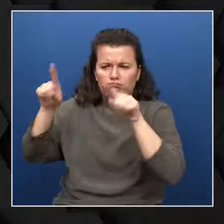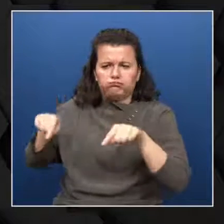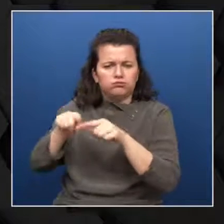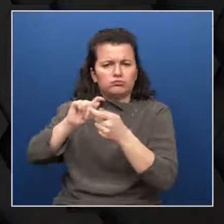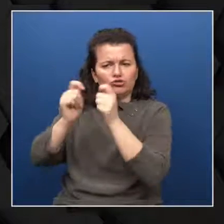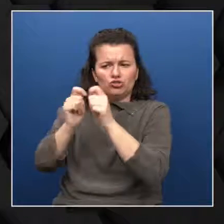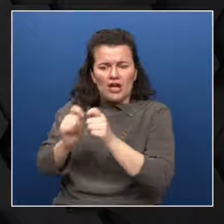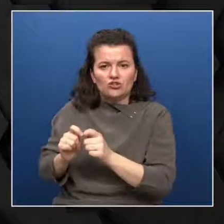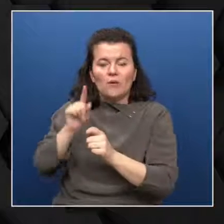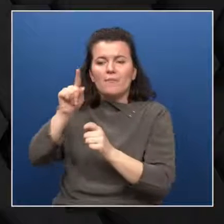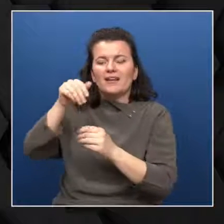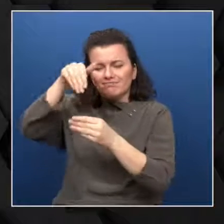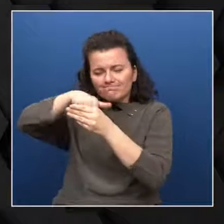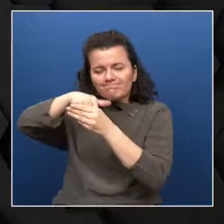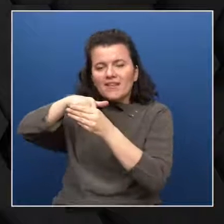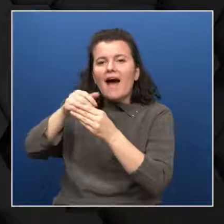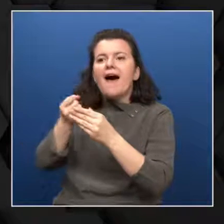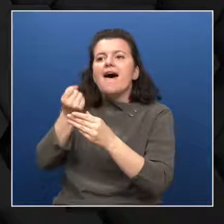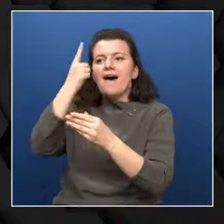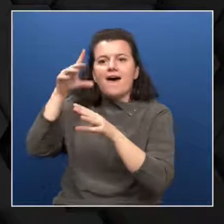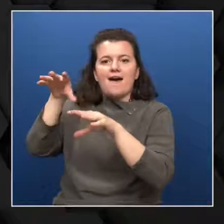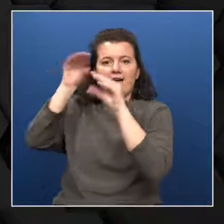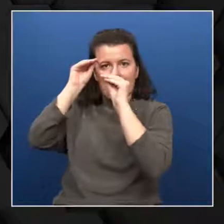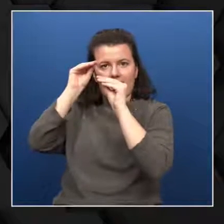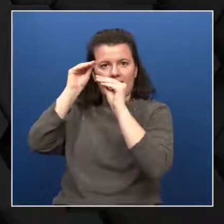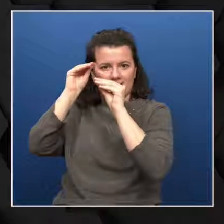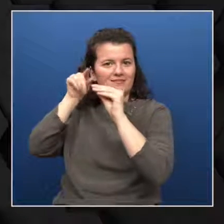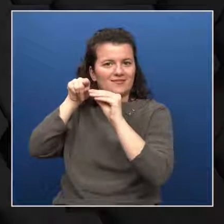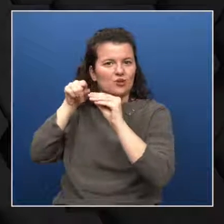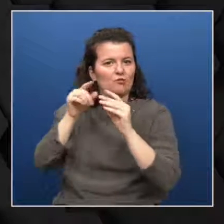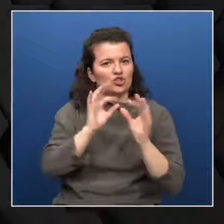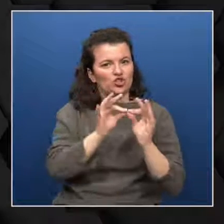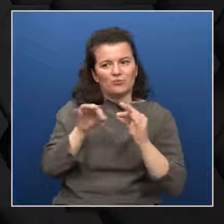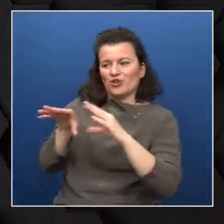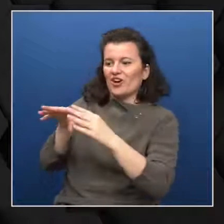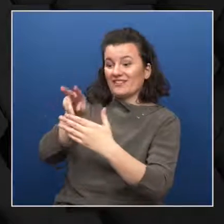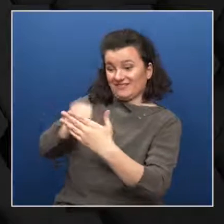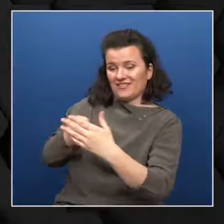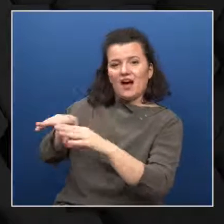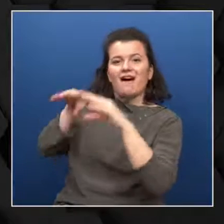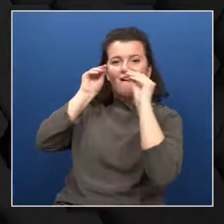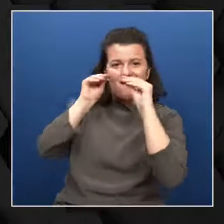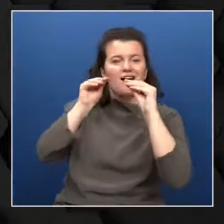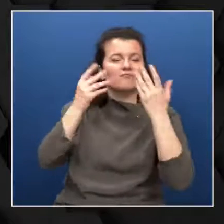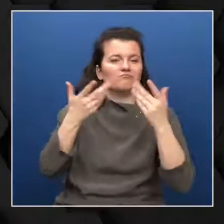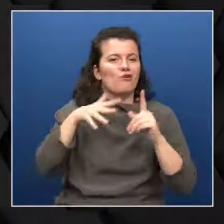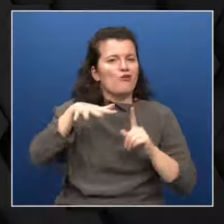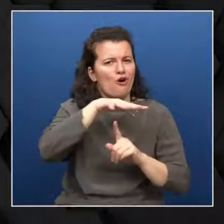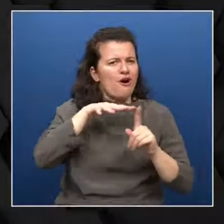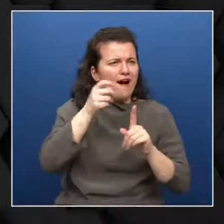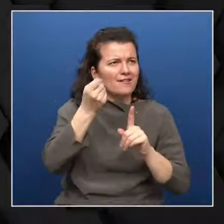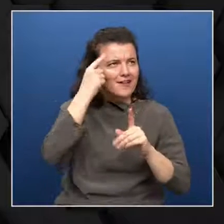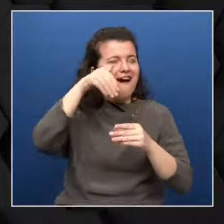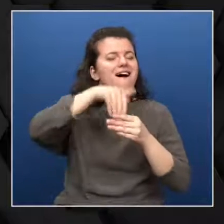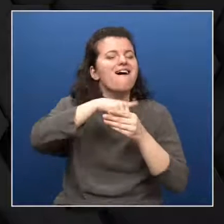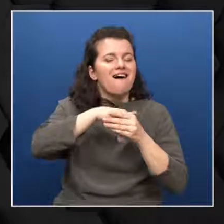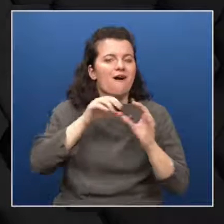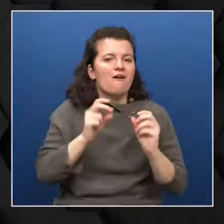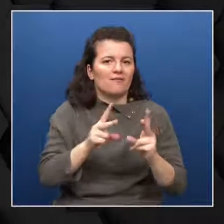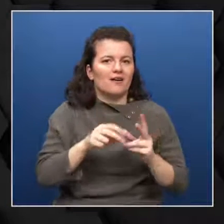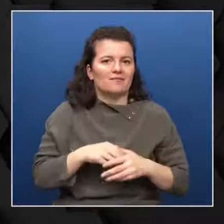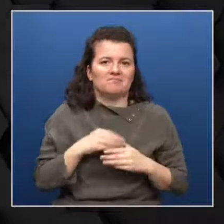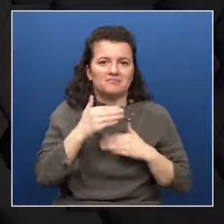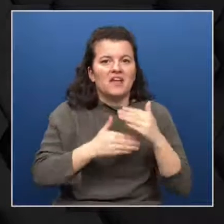That is not the case, but having an early draft of your presentation will just give context and give